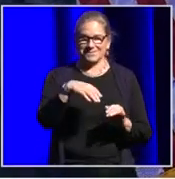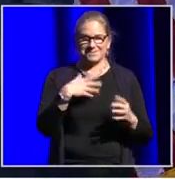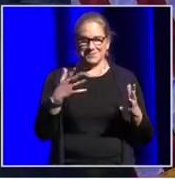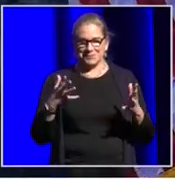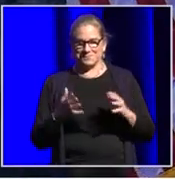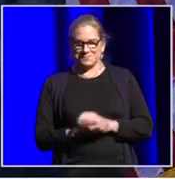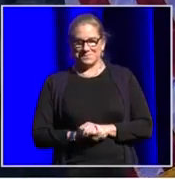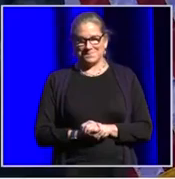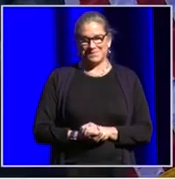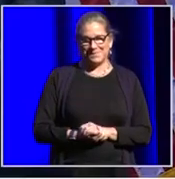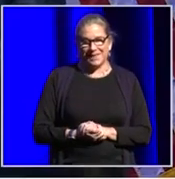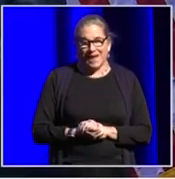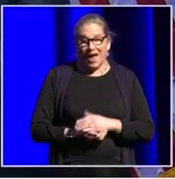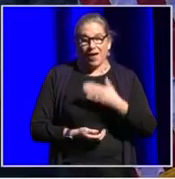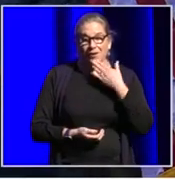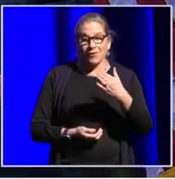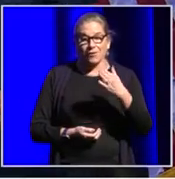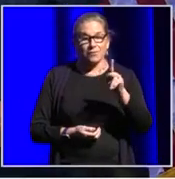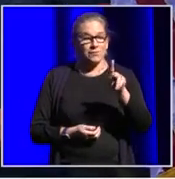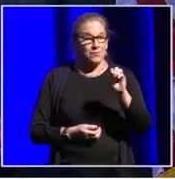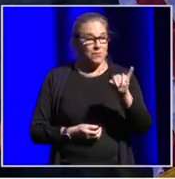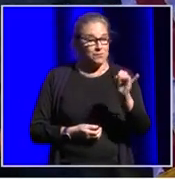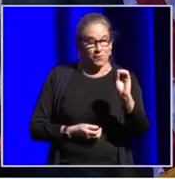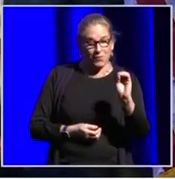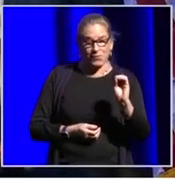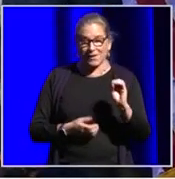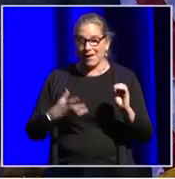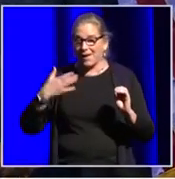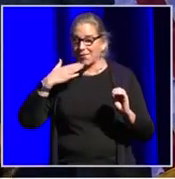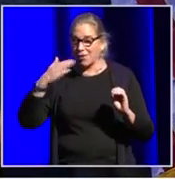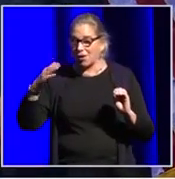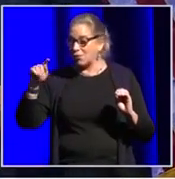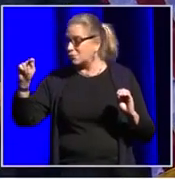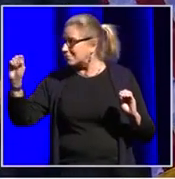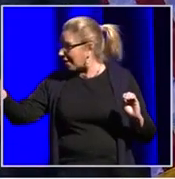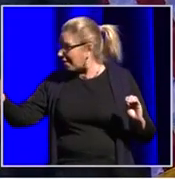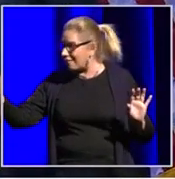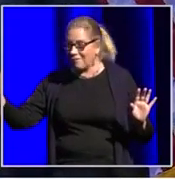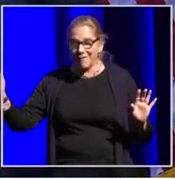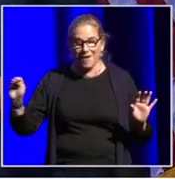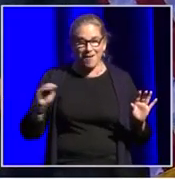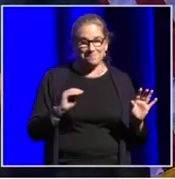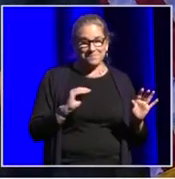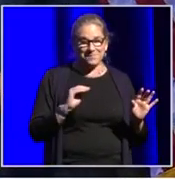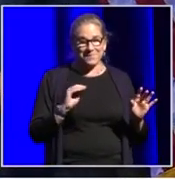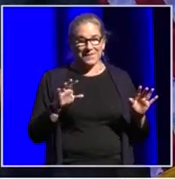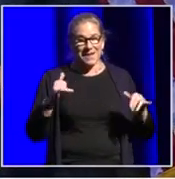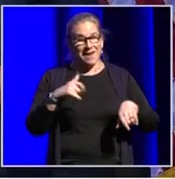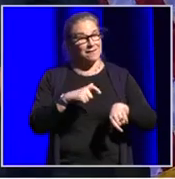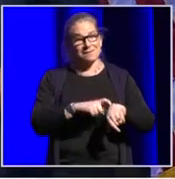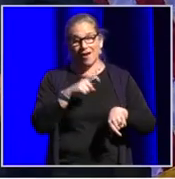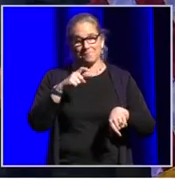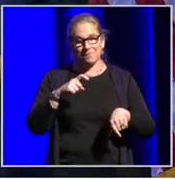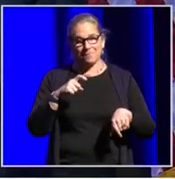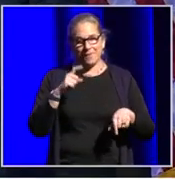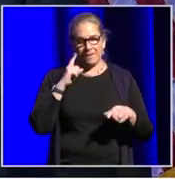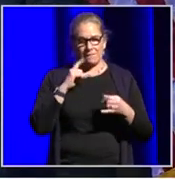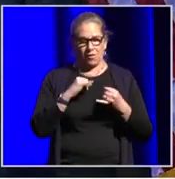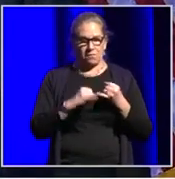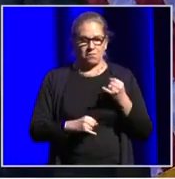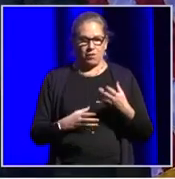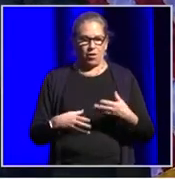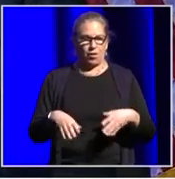Thank you, Kojo. Thank you, Tom. It is now time for the benediction. We call on